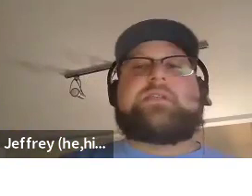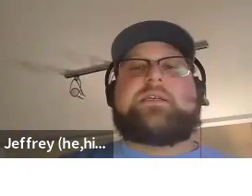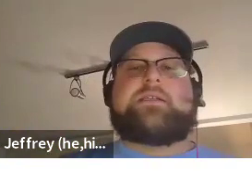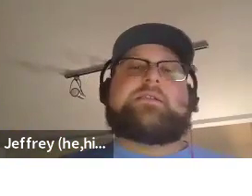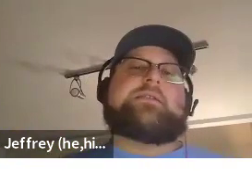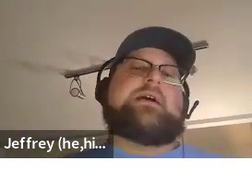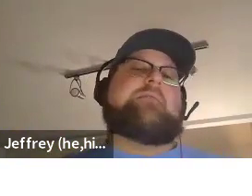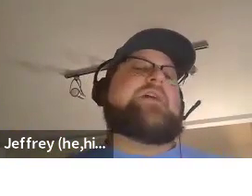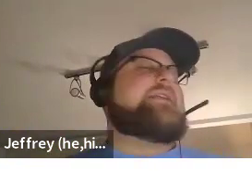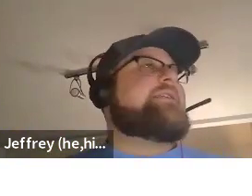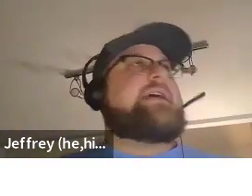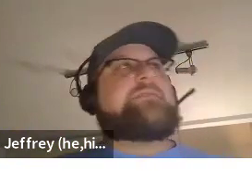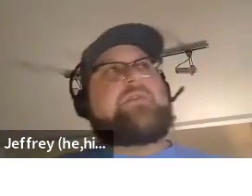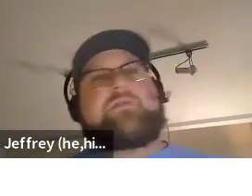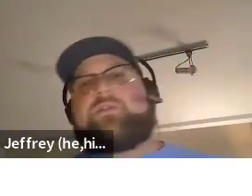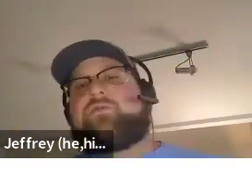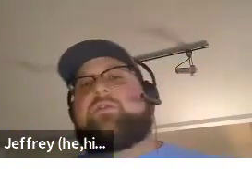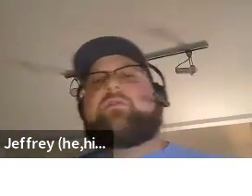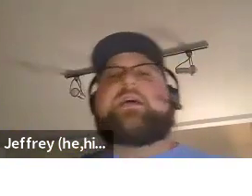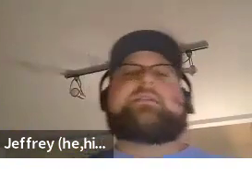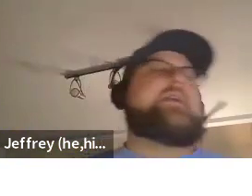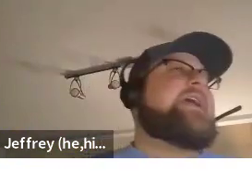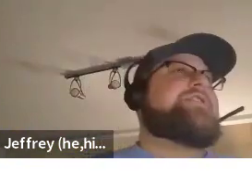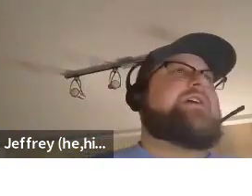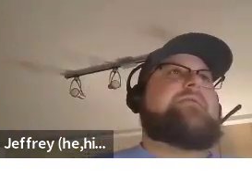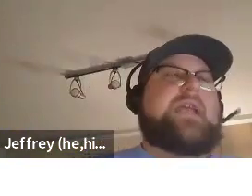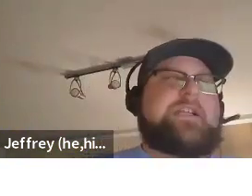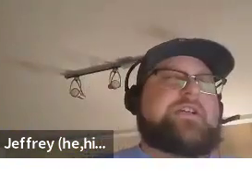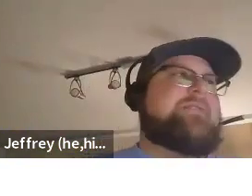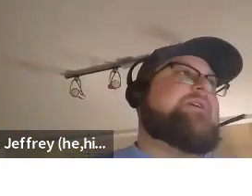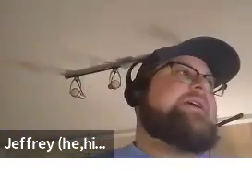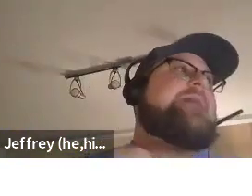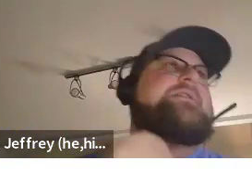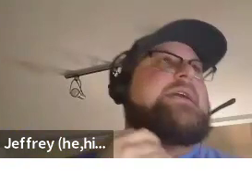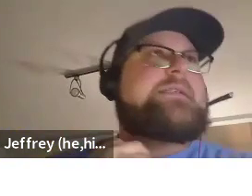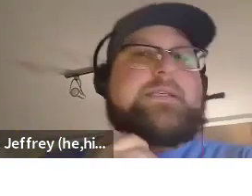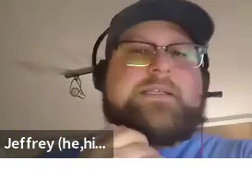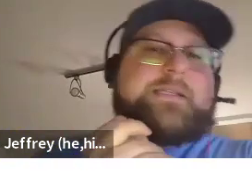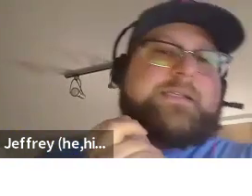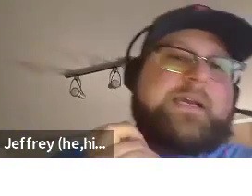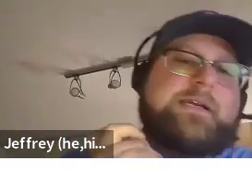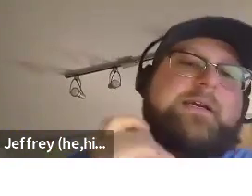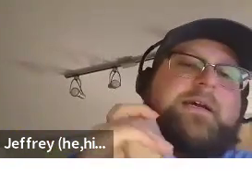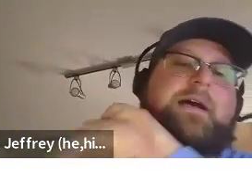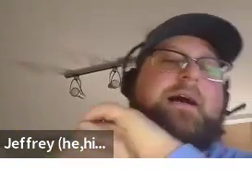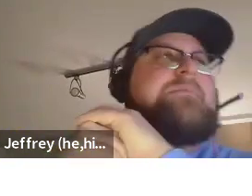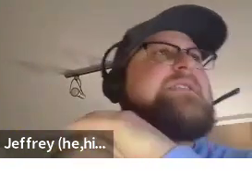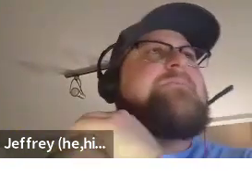and nurses, pregnancy tests, birth control, STD, HIV, hepatitis C